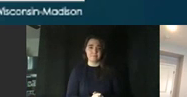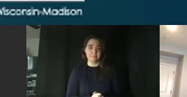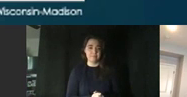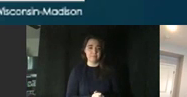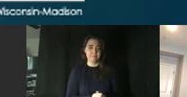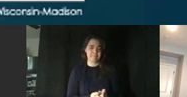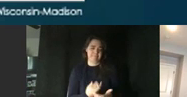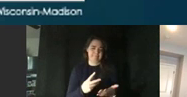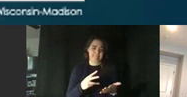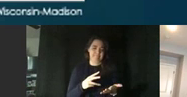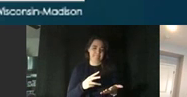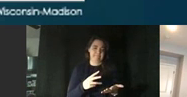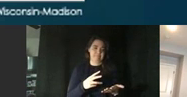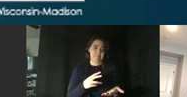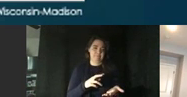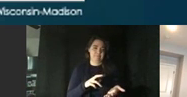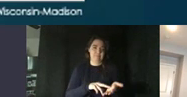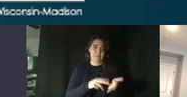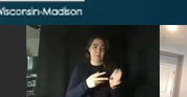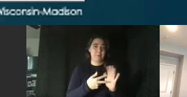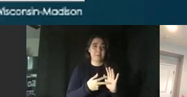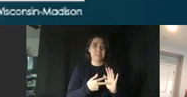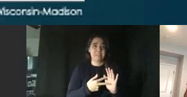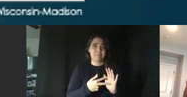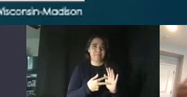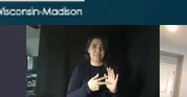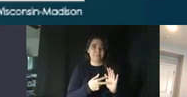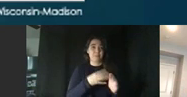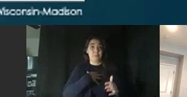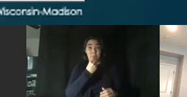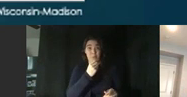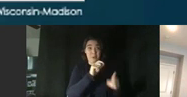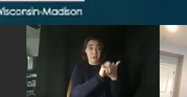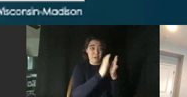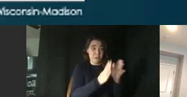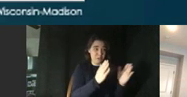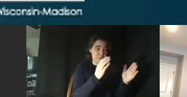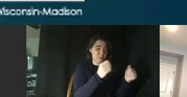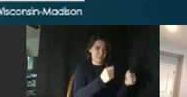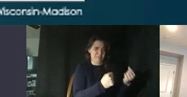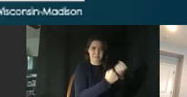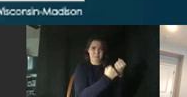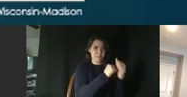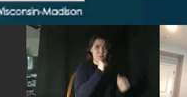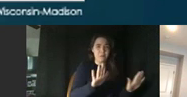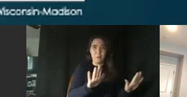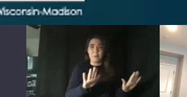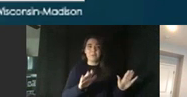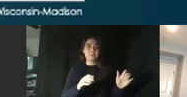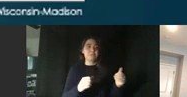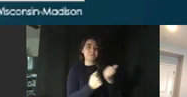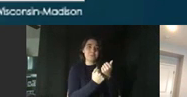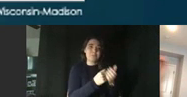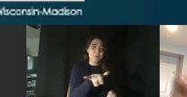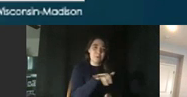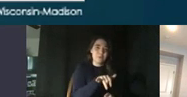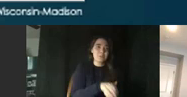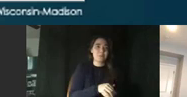to support white authors either. Like we can do it all. It's a matter of just